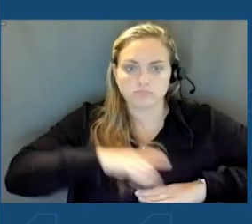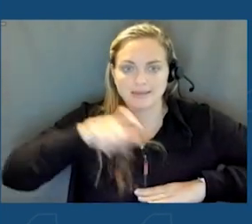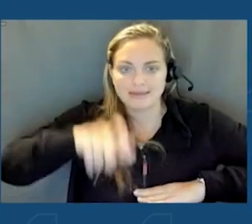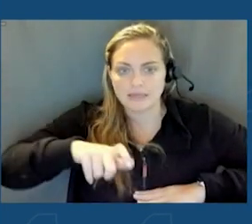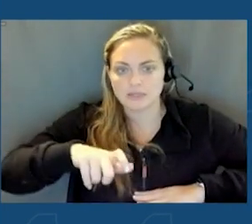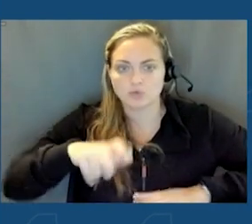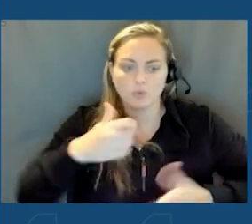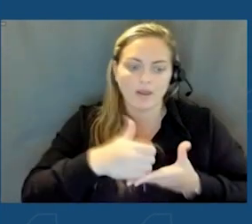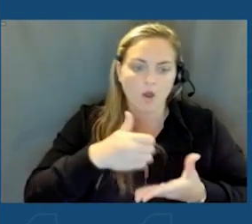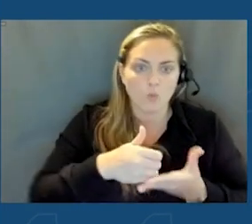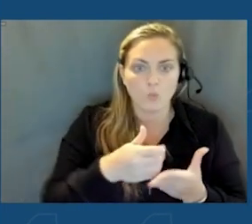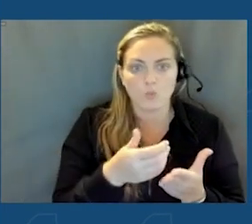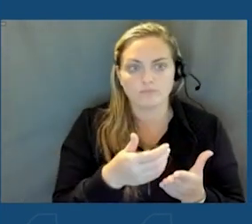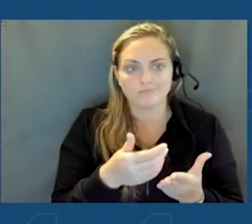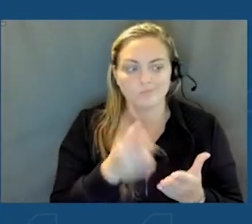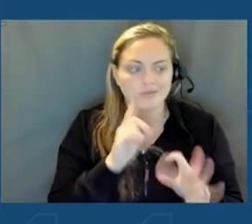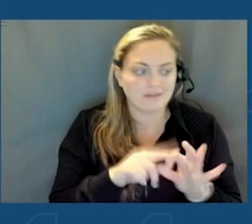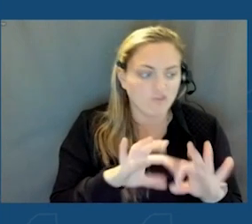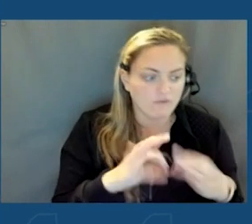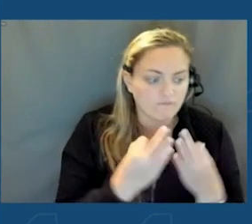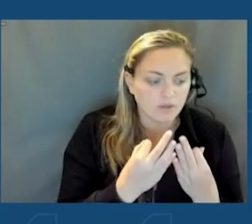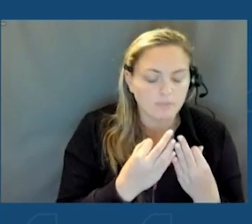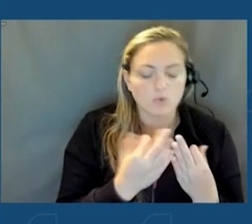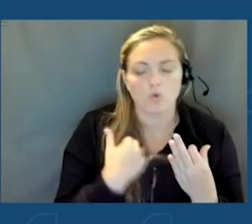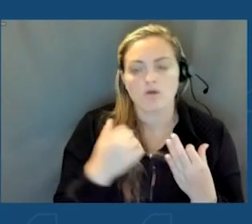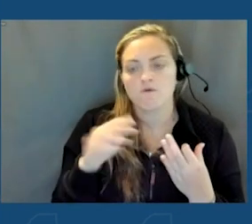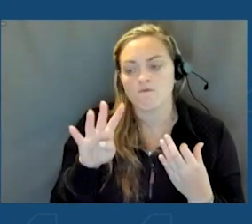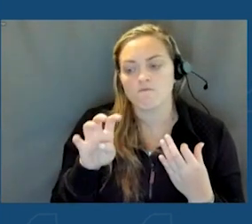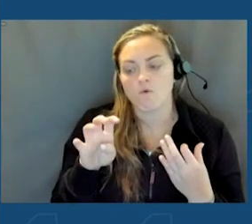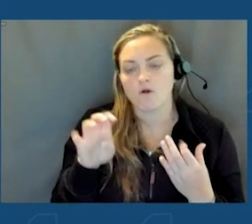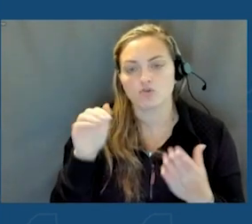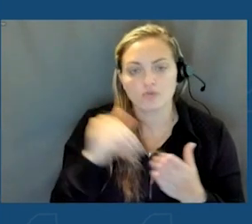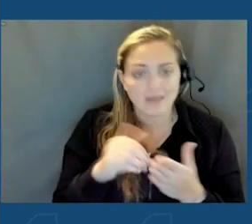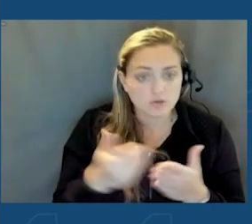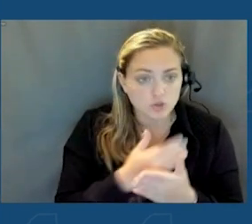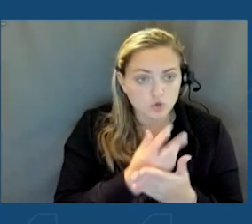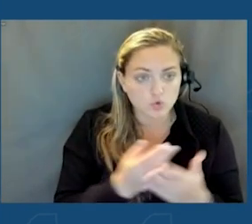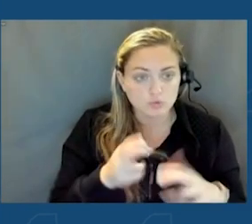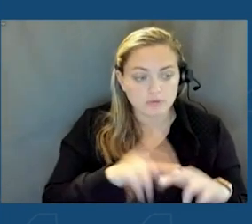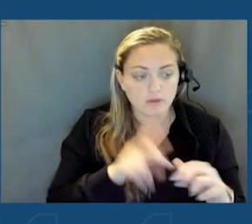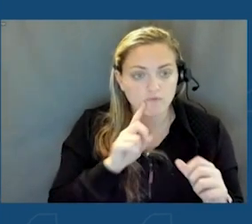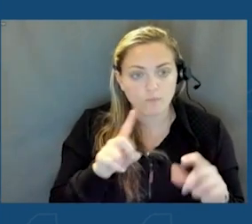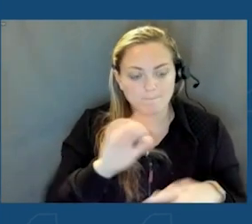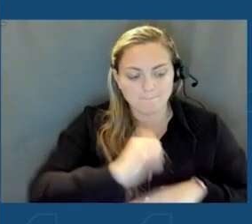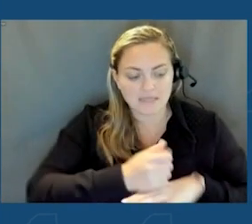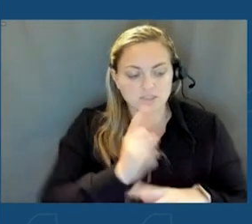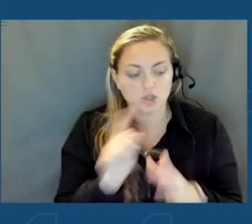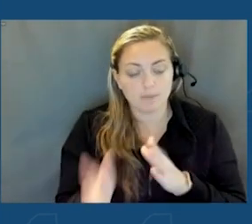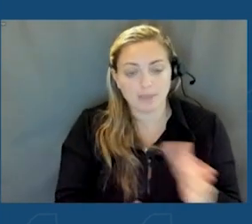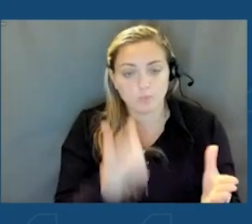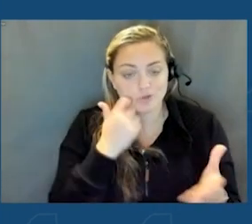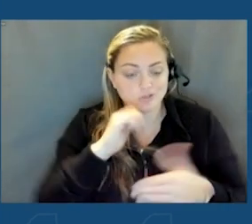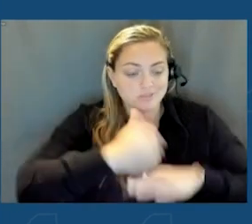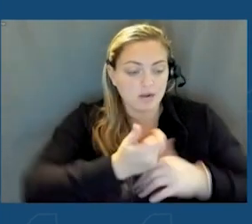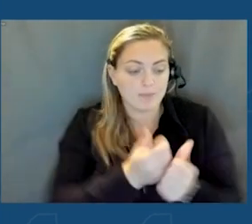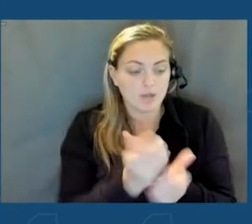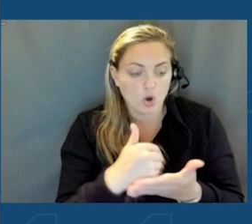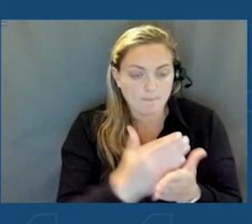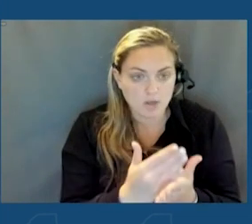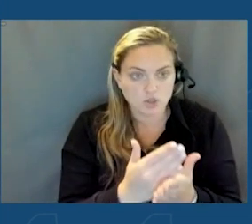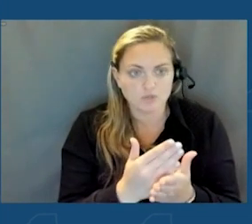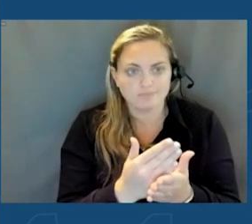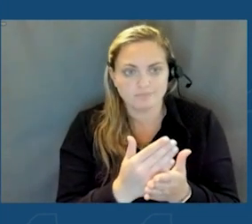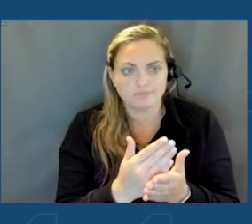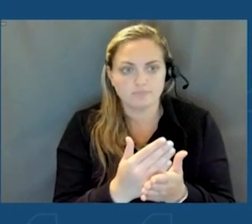subsidies to families, and we'll have over 400,000 new slots based on the plan we put forth in our budget, just enacted by